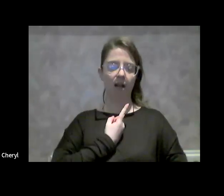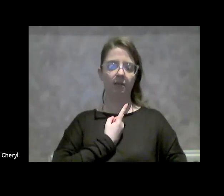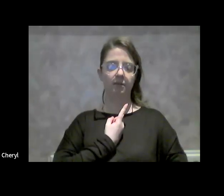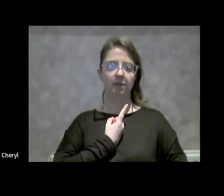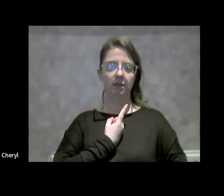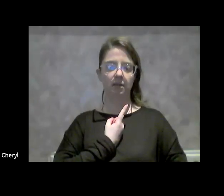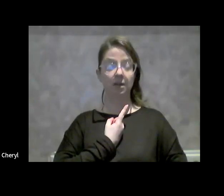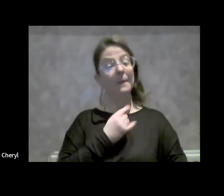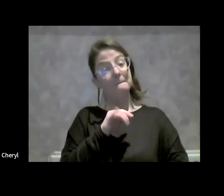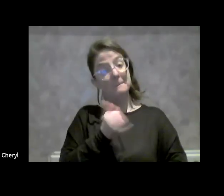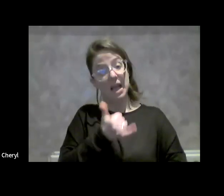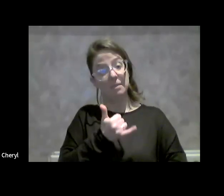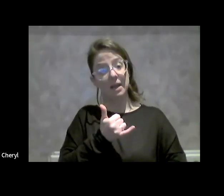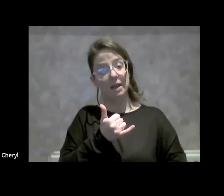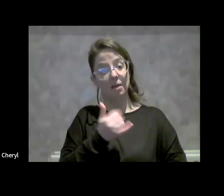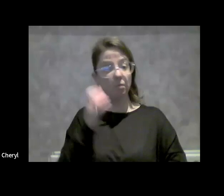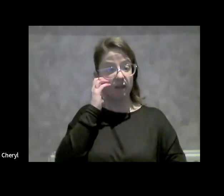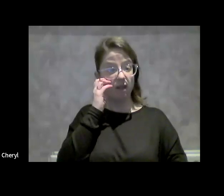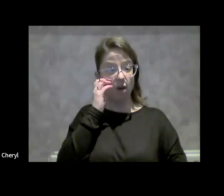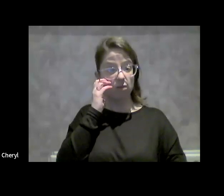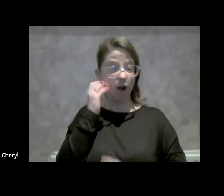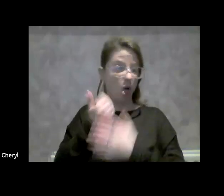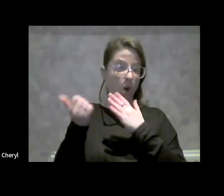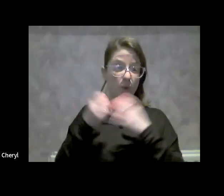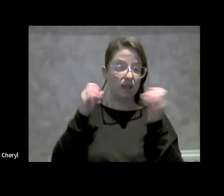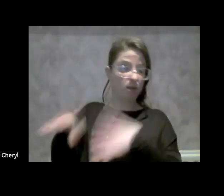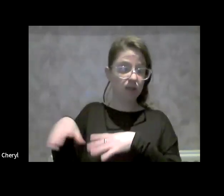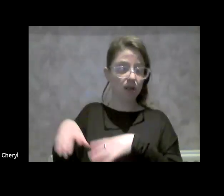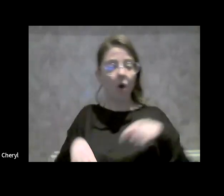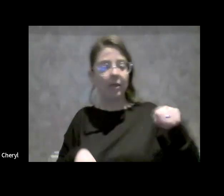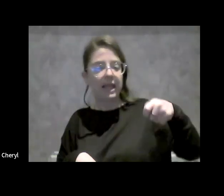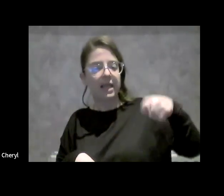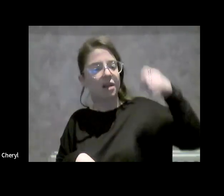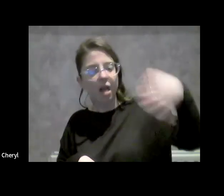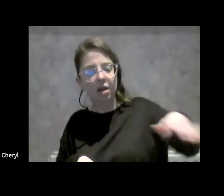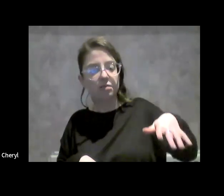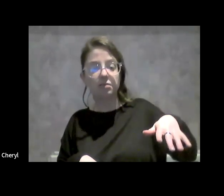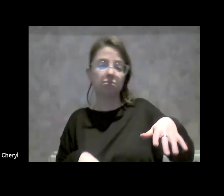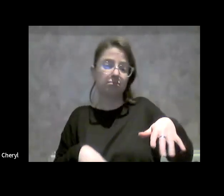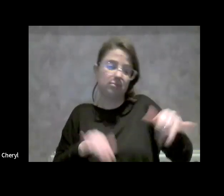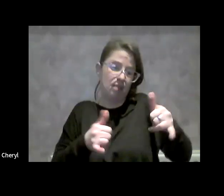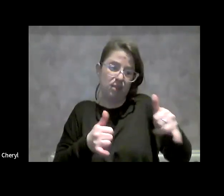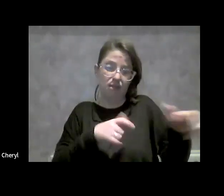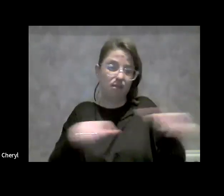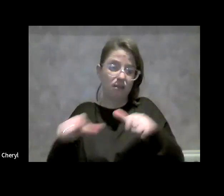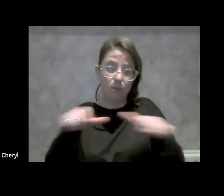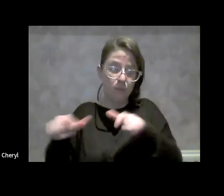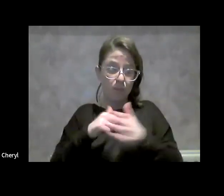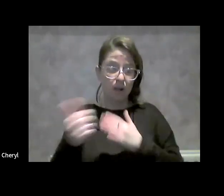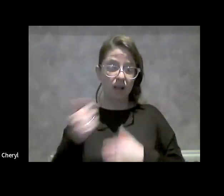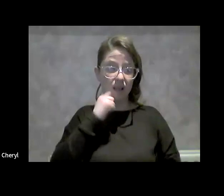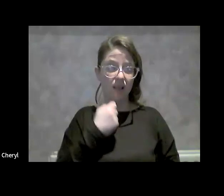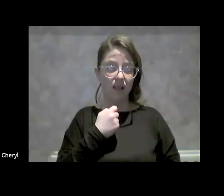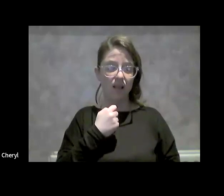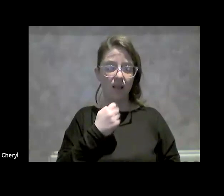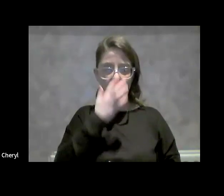maybe I'll always leave my phone inside the freezer or my keys in the saucepan or any other space they're not supposed to be. Because